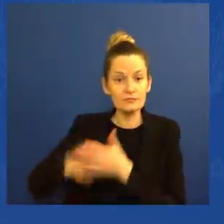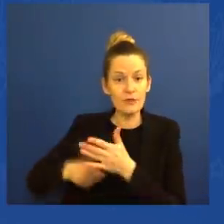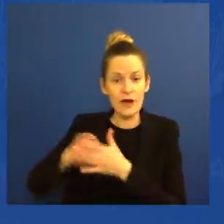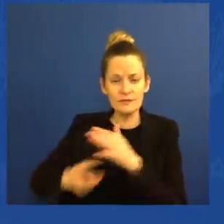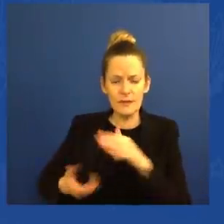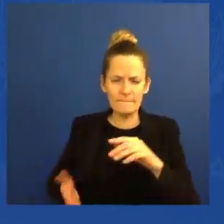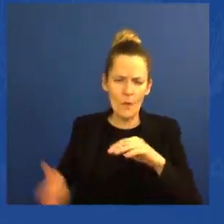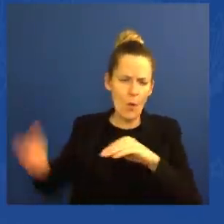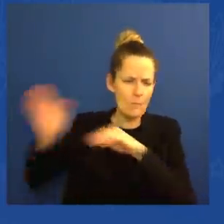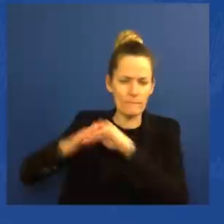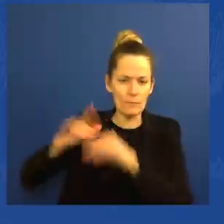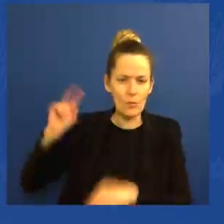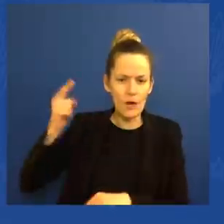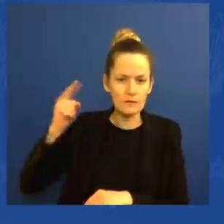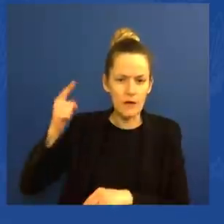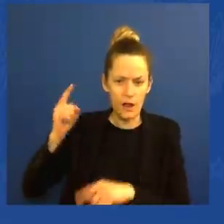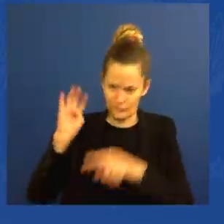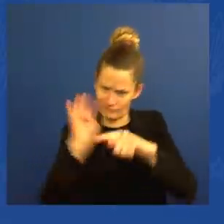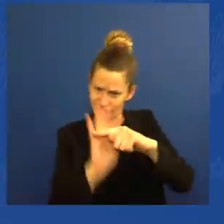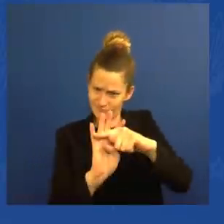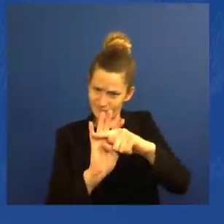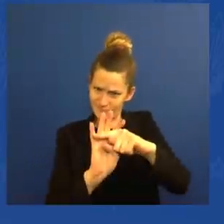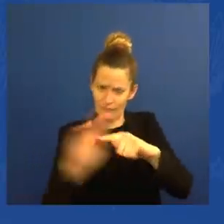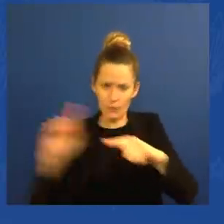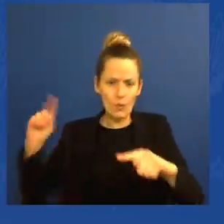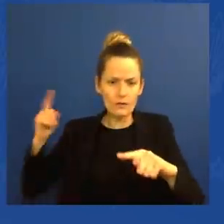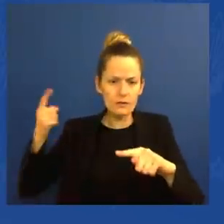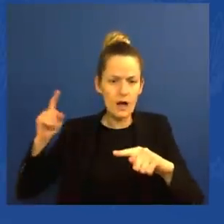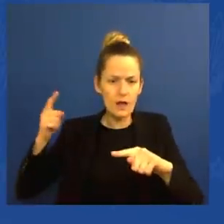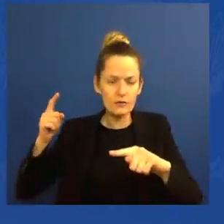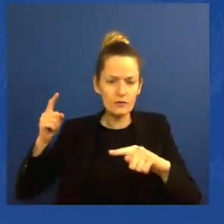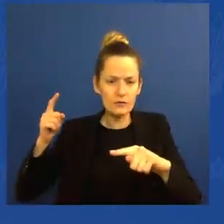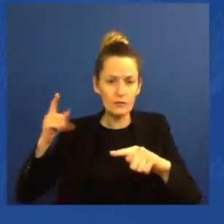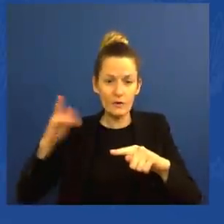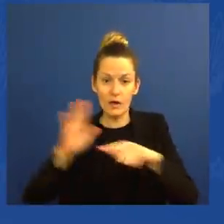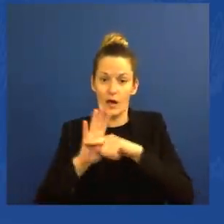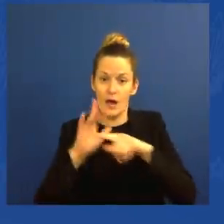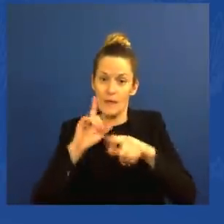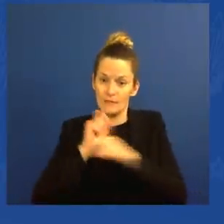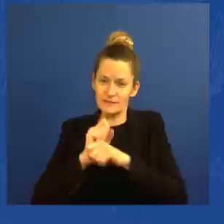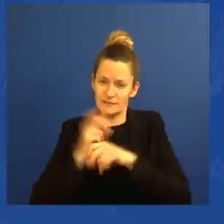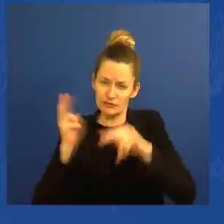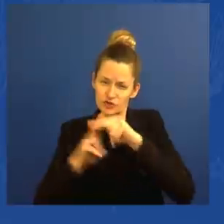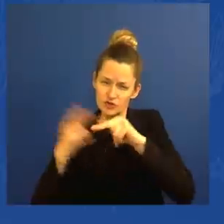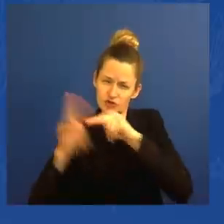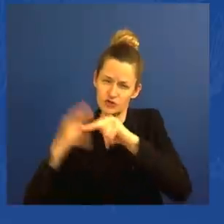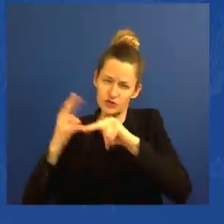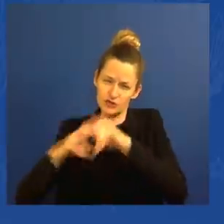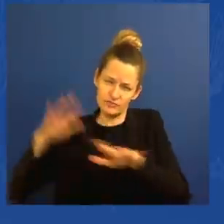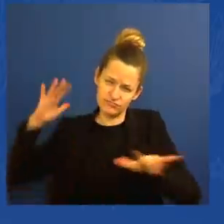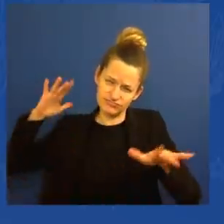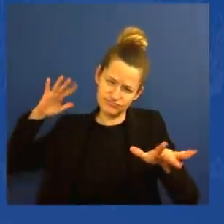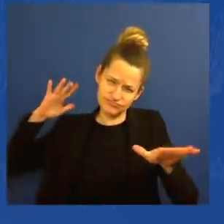then crossed. And guess what? The world took notice. The market anticipated. Prices